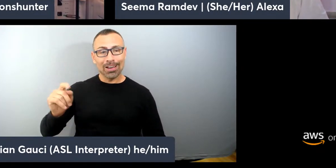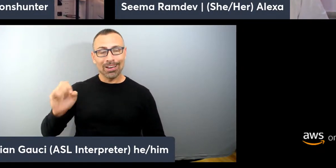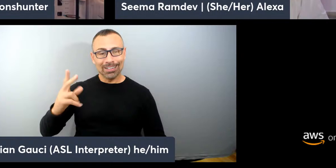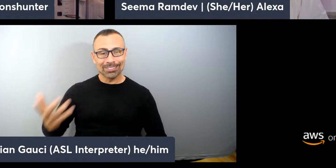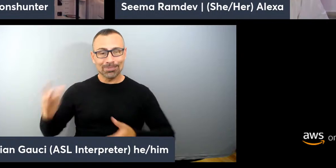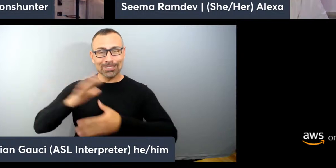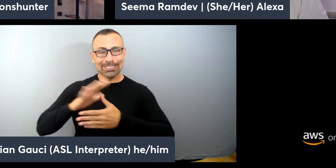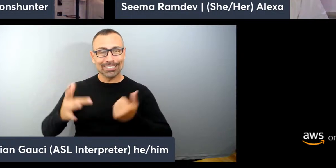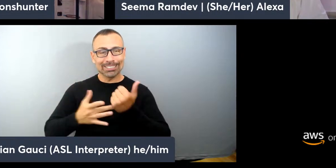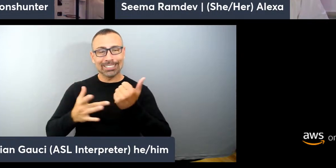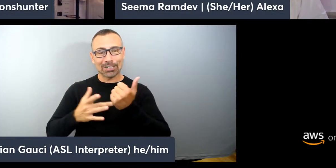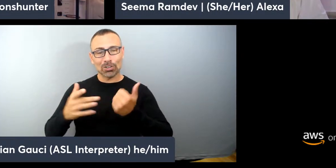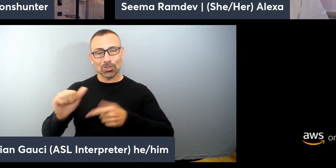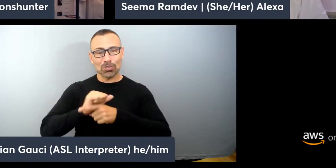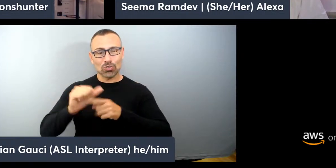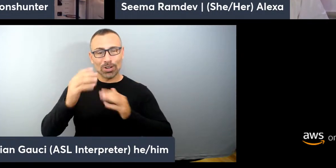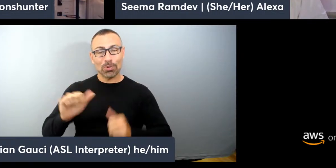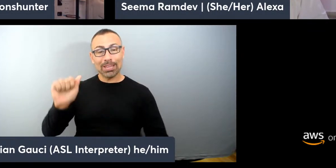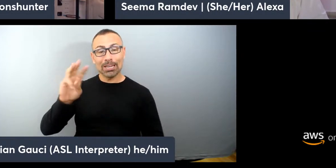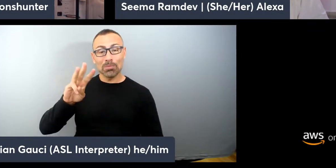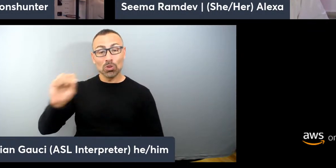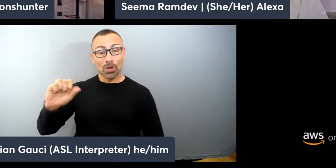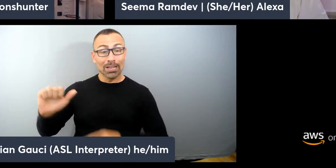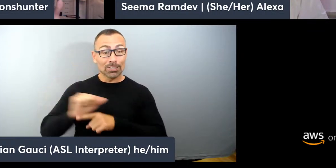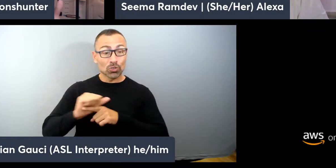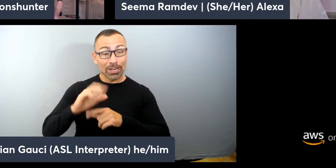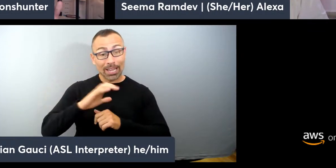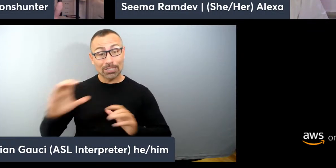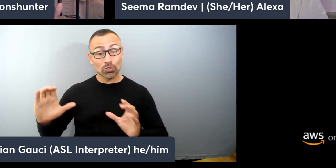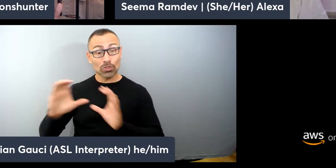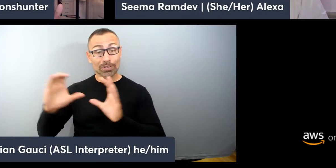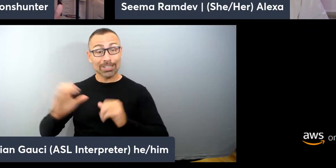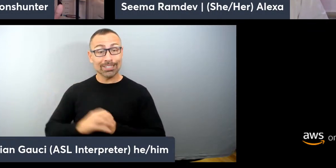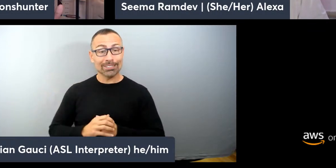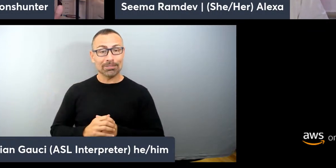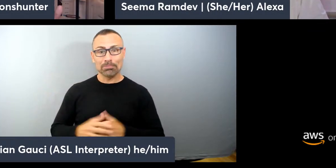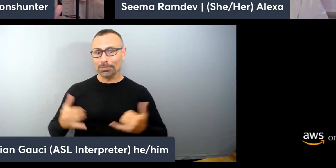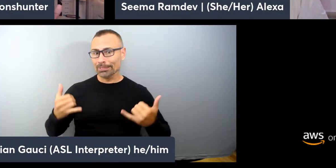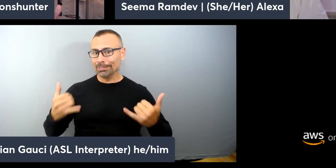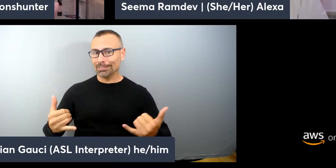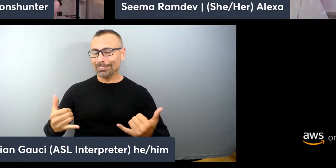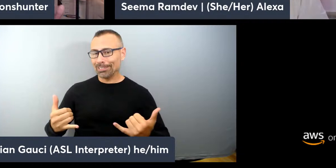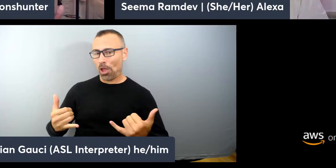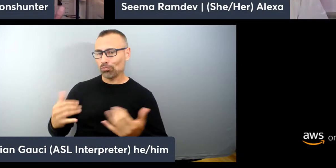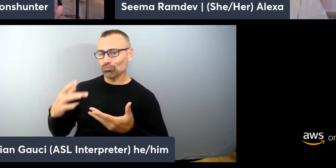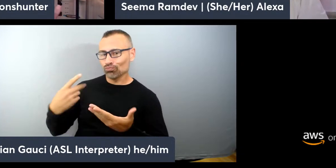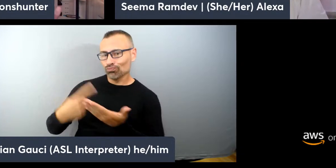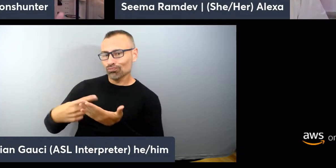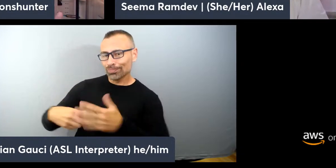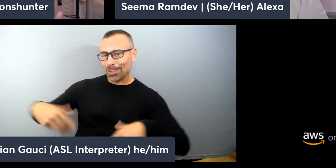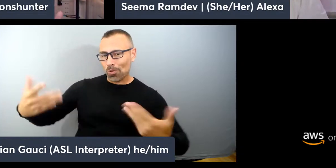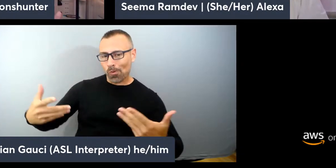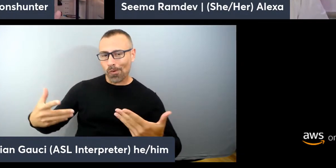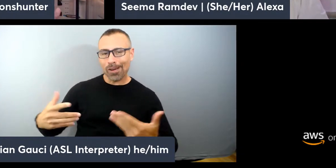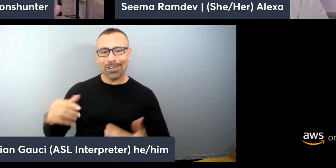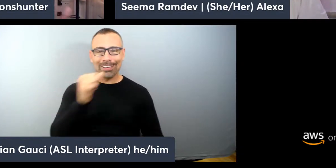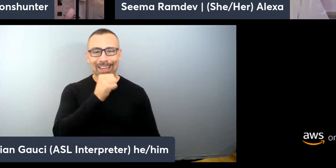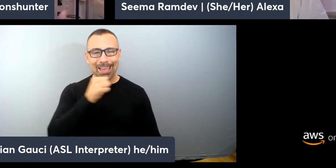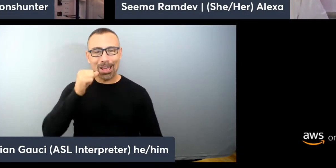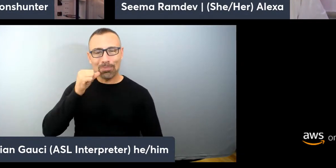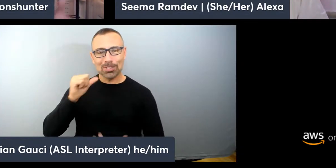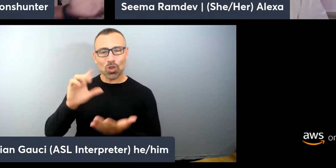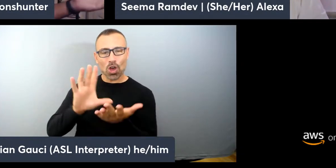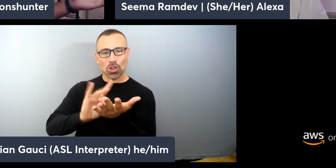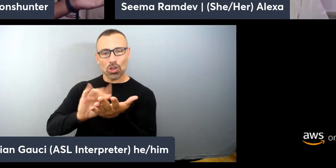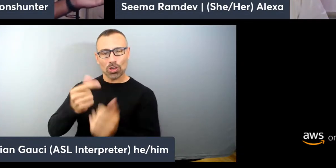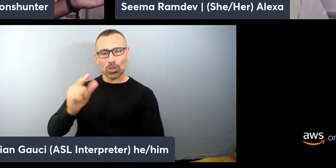Training and Certification. And today we are going to talk about Amazon Glue and Amazon SageMaker Feature Store. With